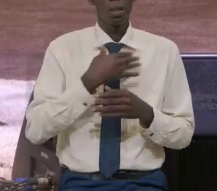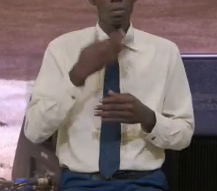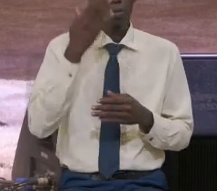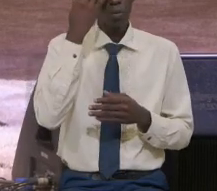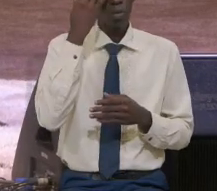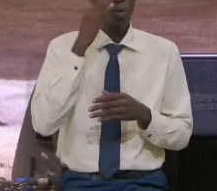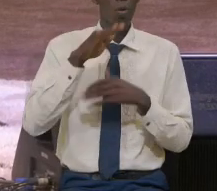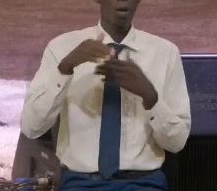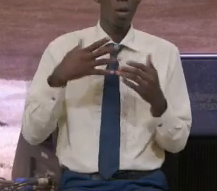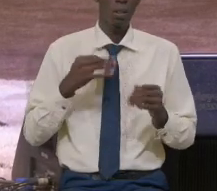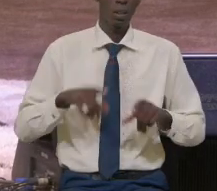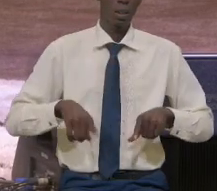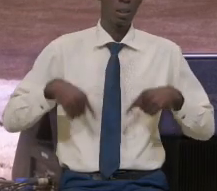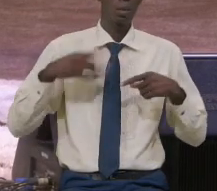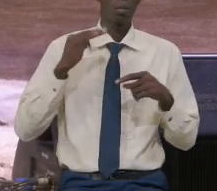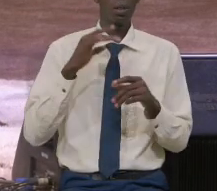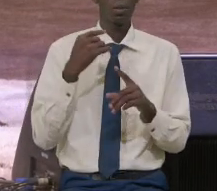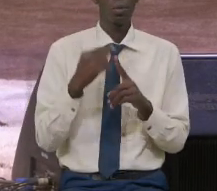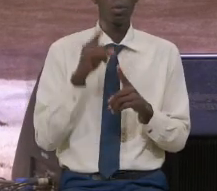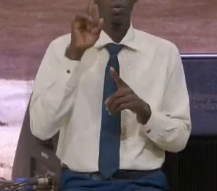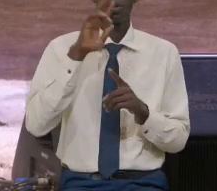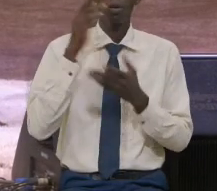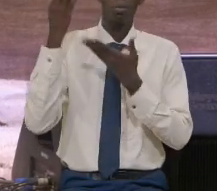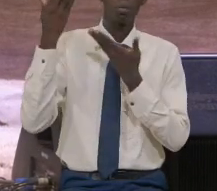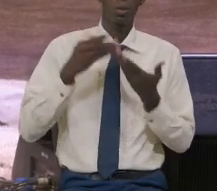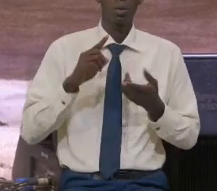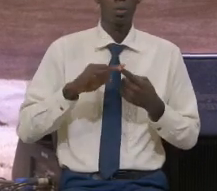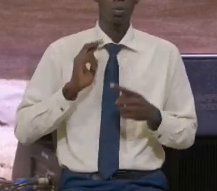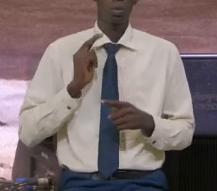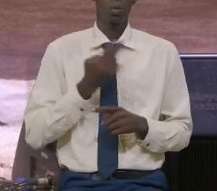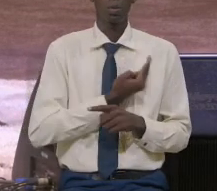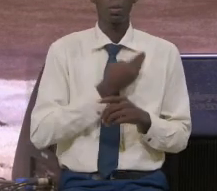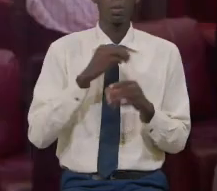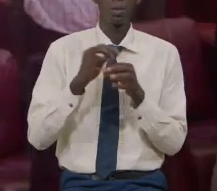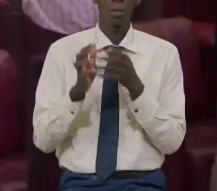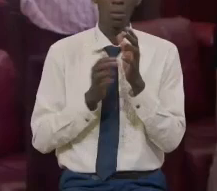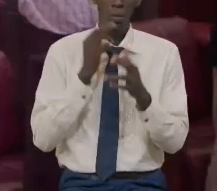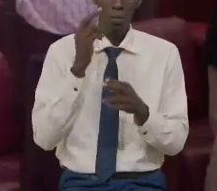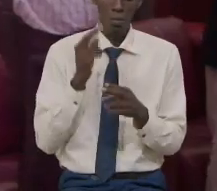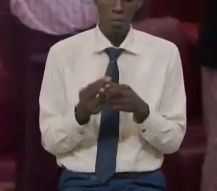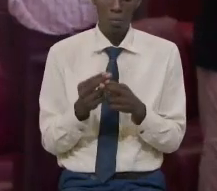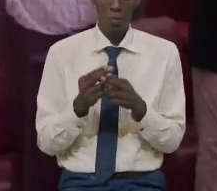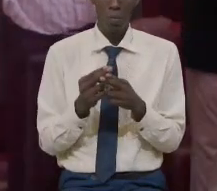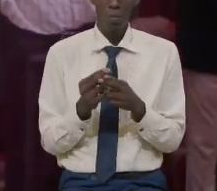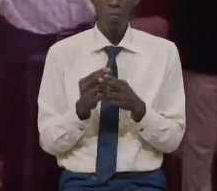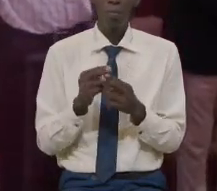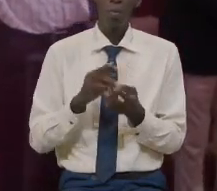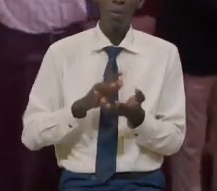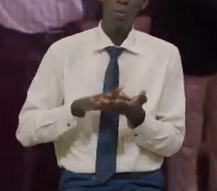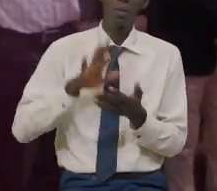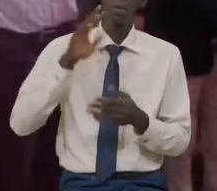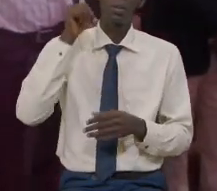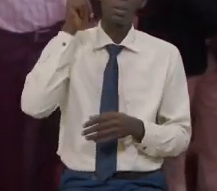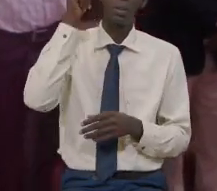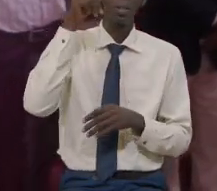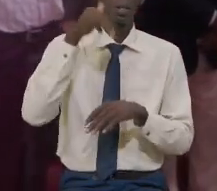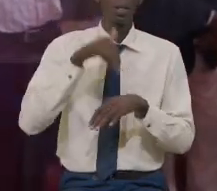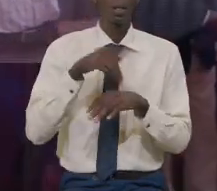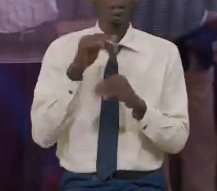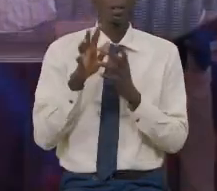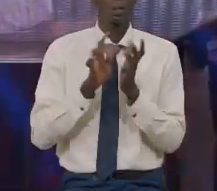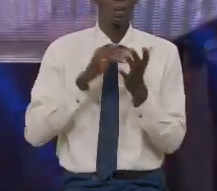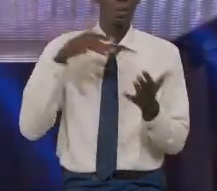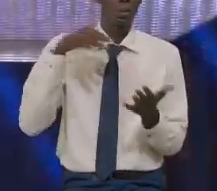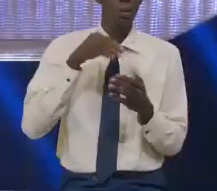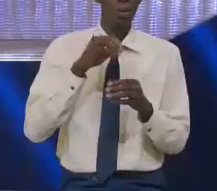lay by the word you are bringing to us in Jesus' name. Glorify yourself at the Bible study